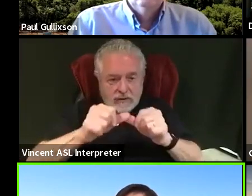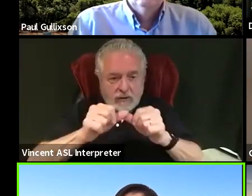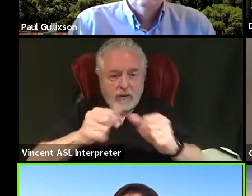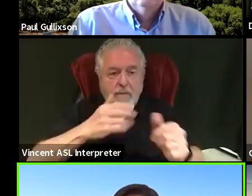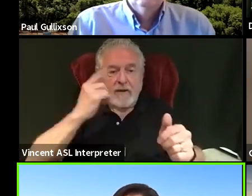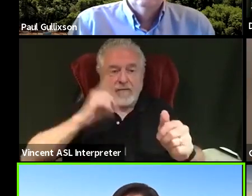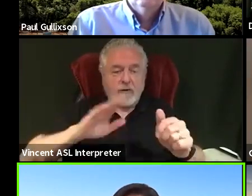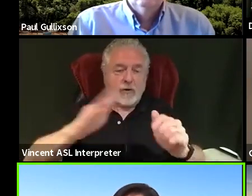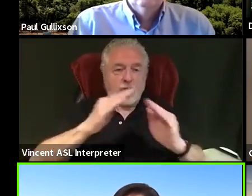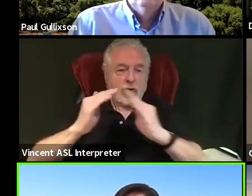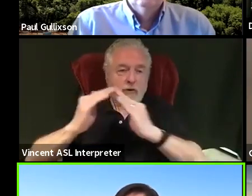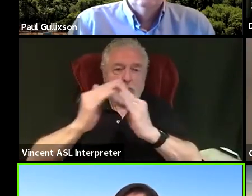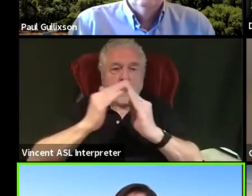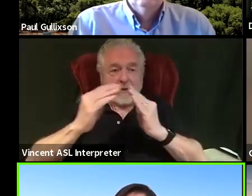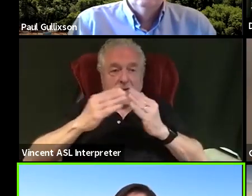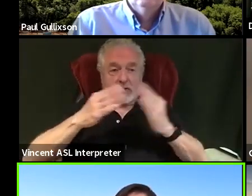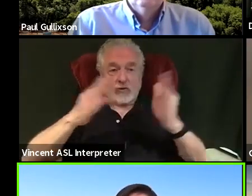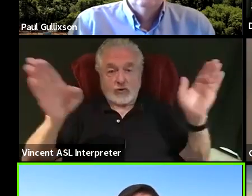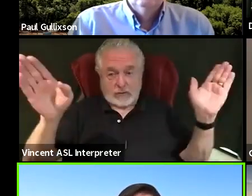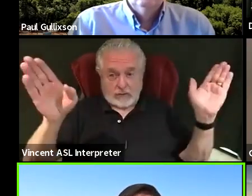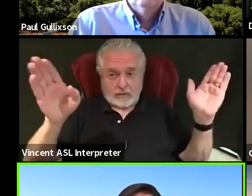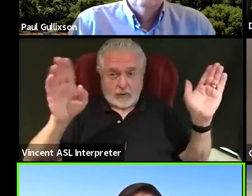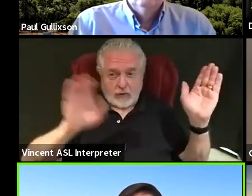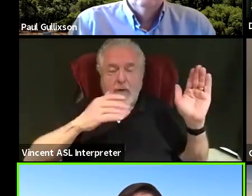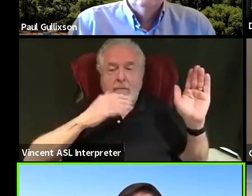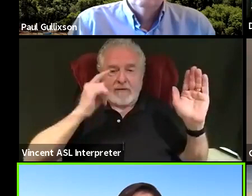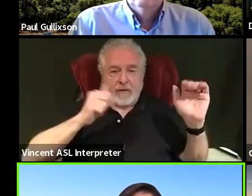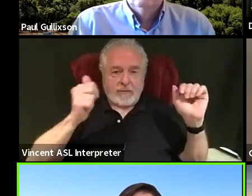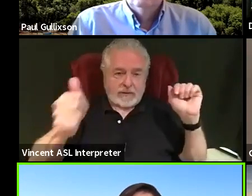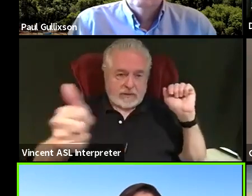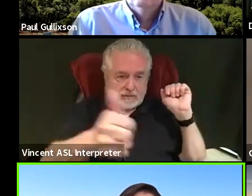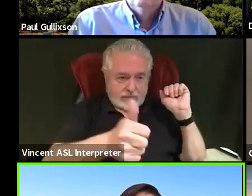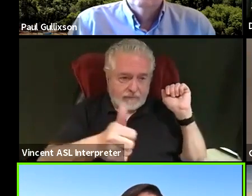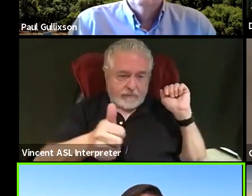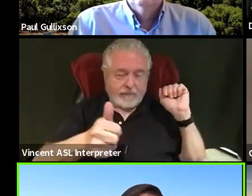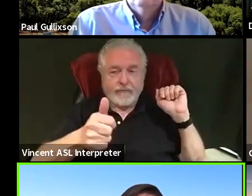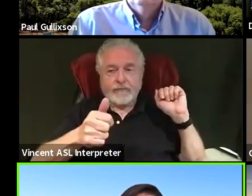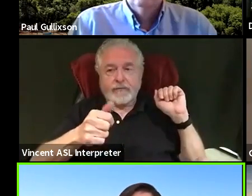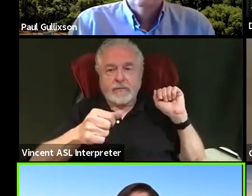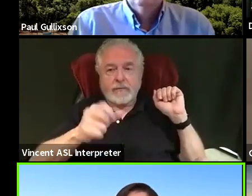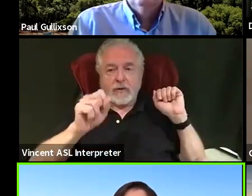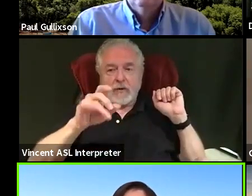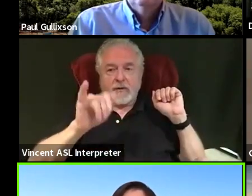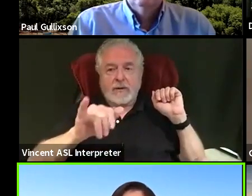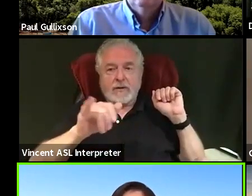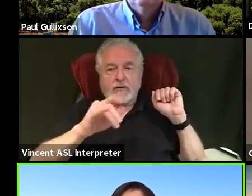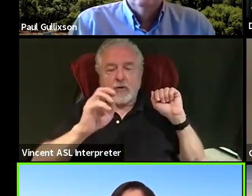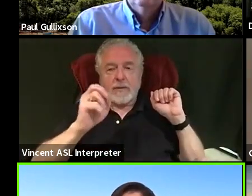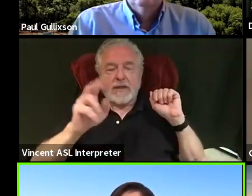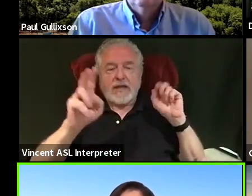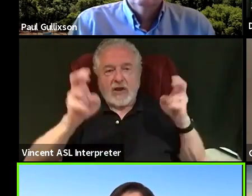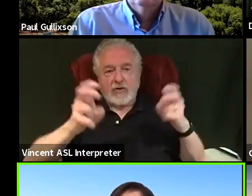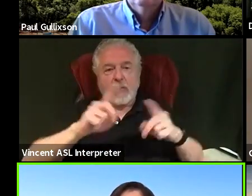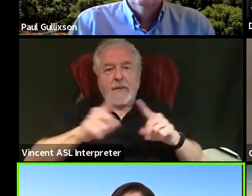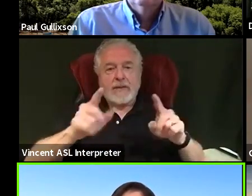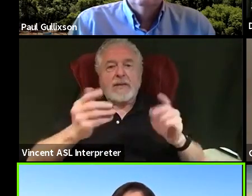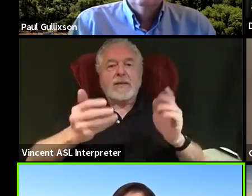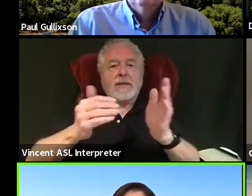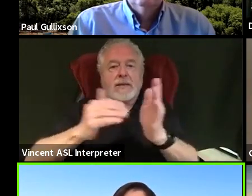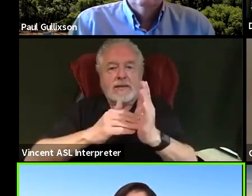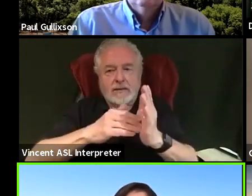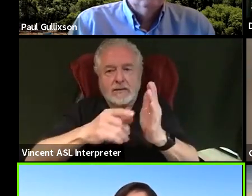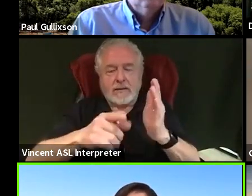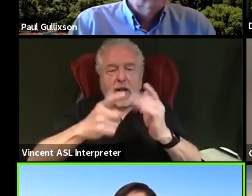best for the community in general by doing what's best for themselves. So this could be an issue, but